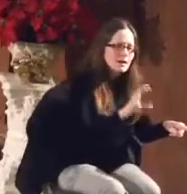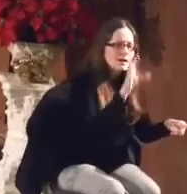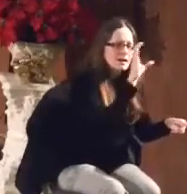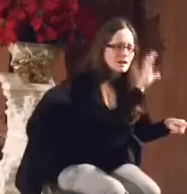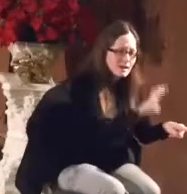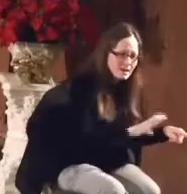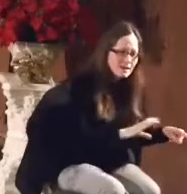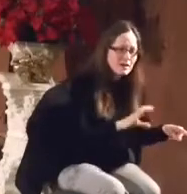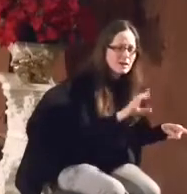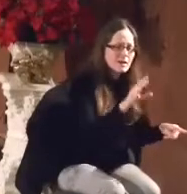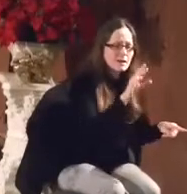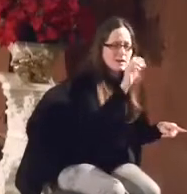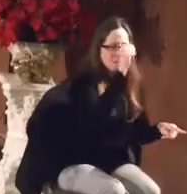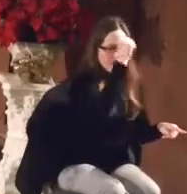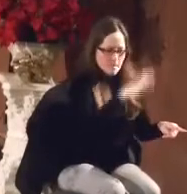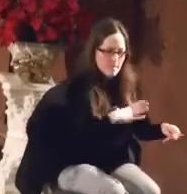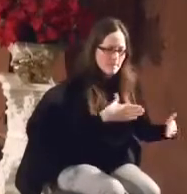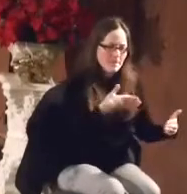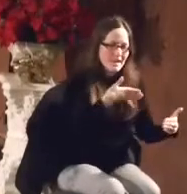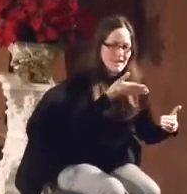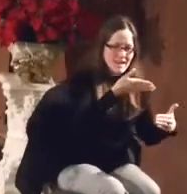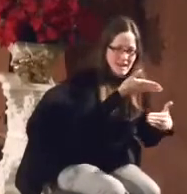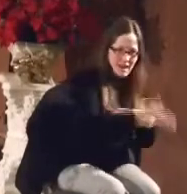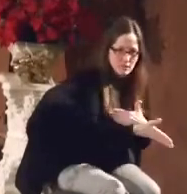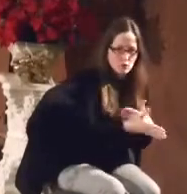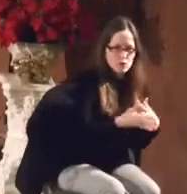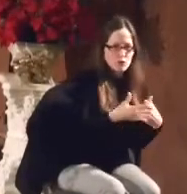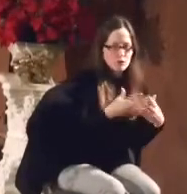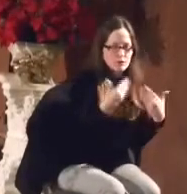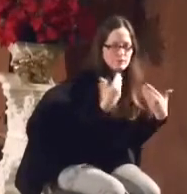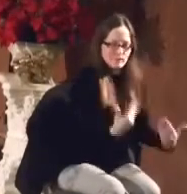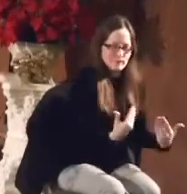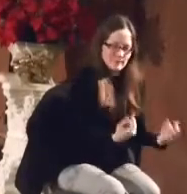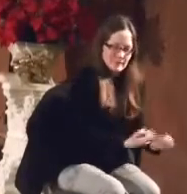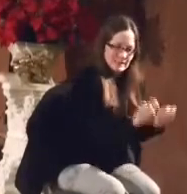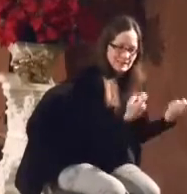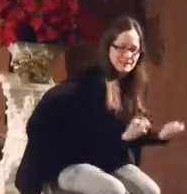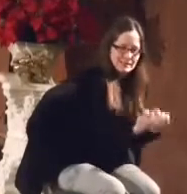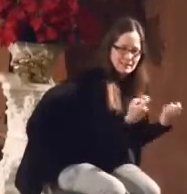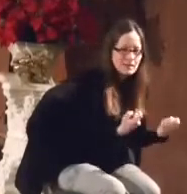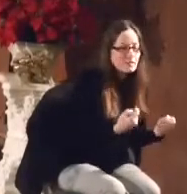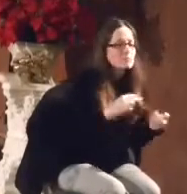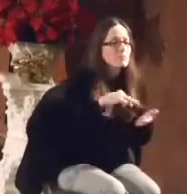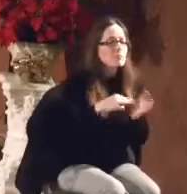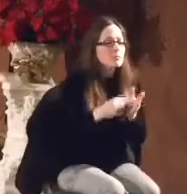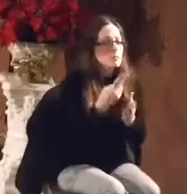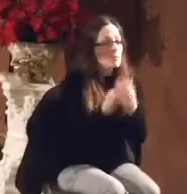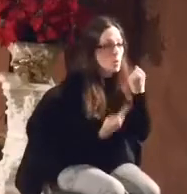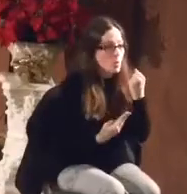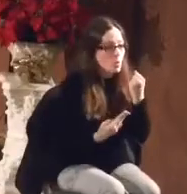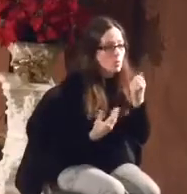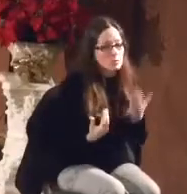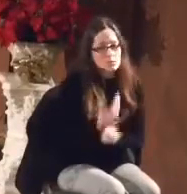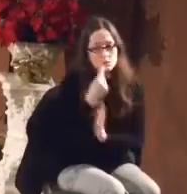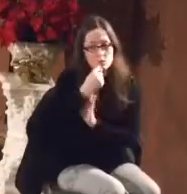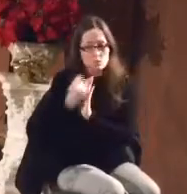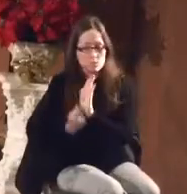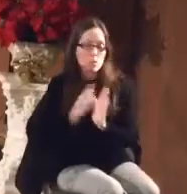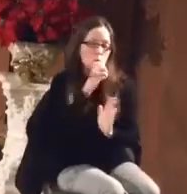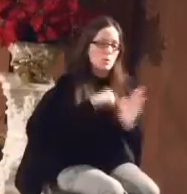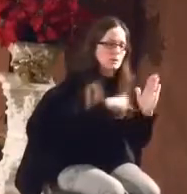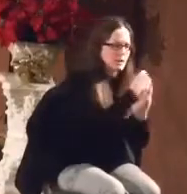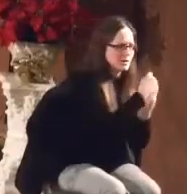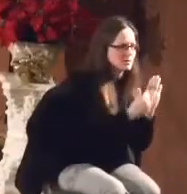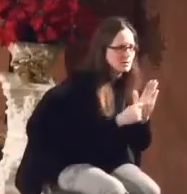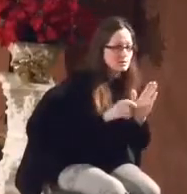And so we see that Scripture is really a story of searching. God searching for